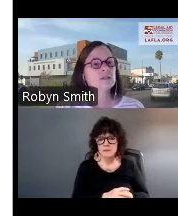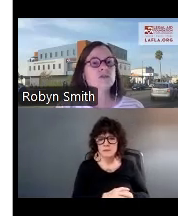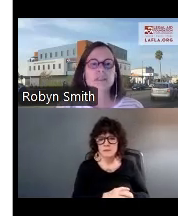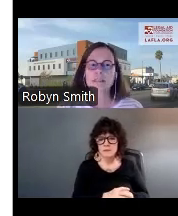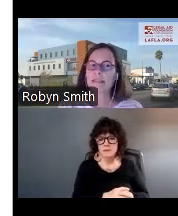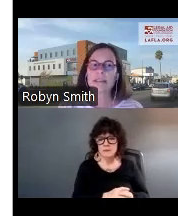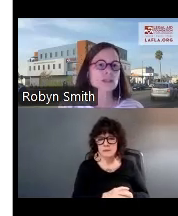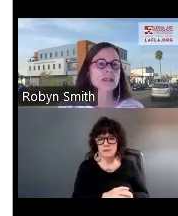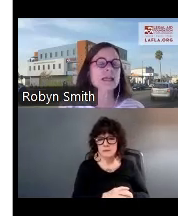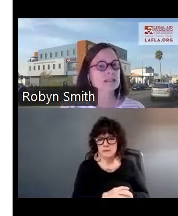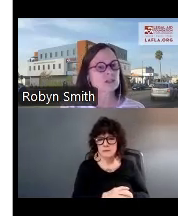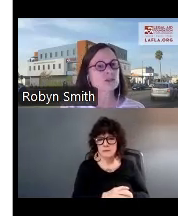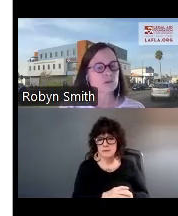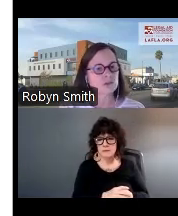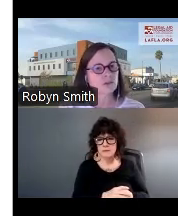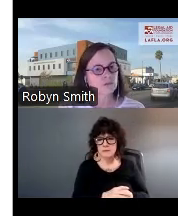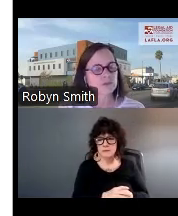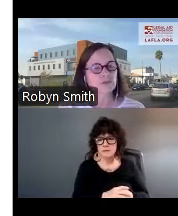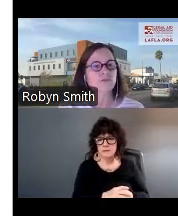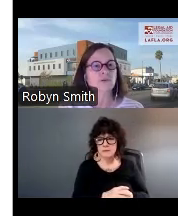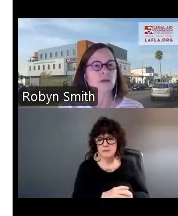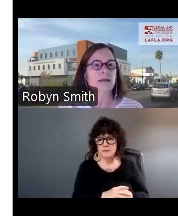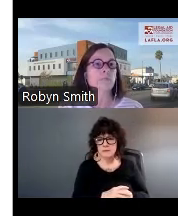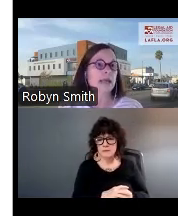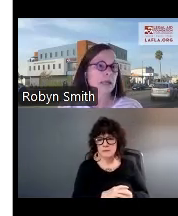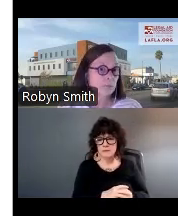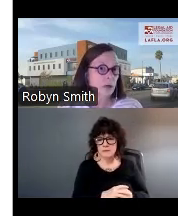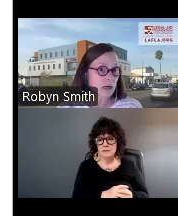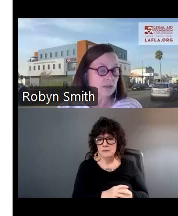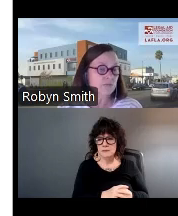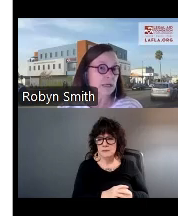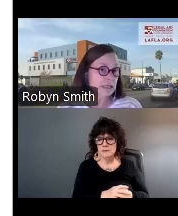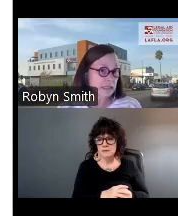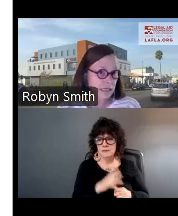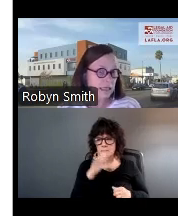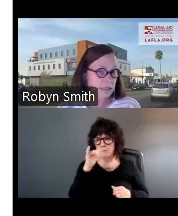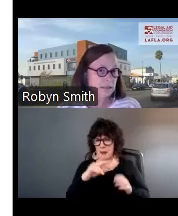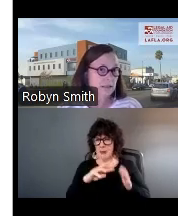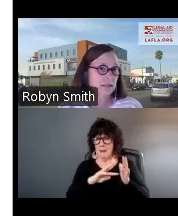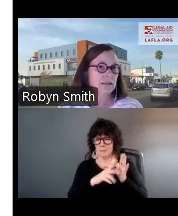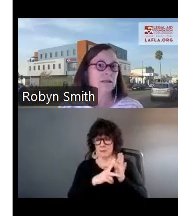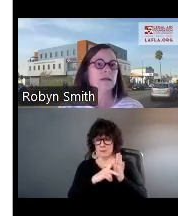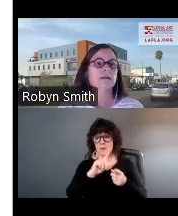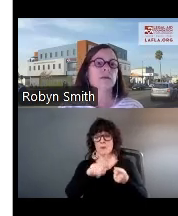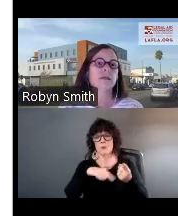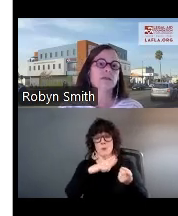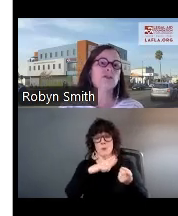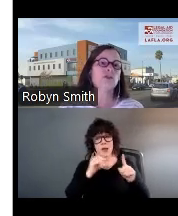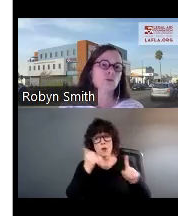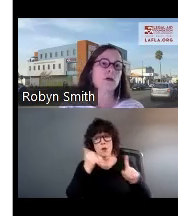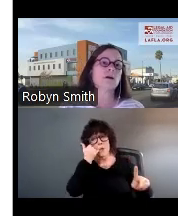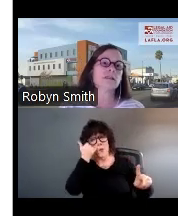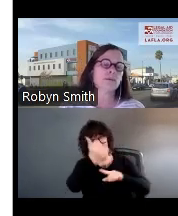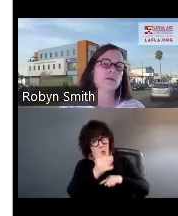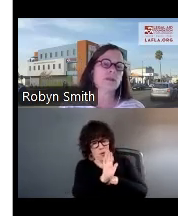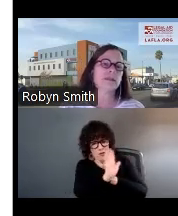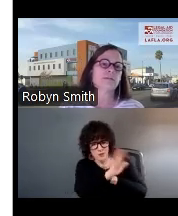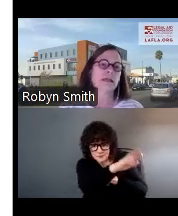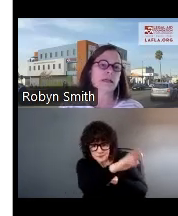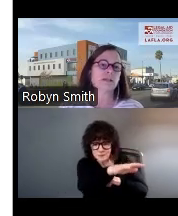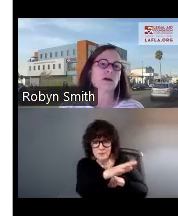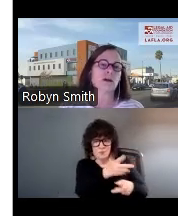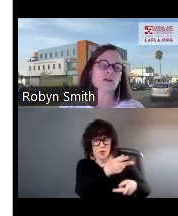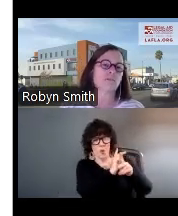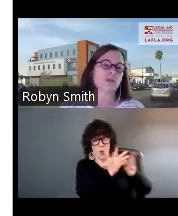And this means you just essentially ask your loan servicer for a payment pause for 90 days because you are